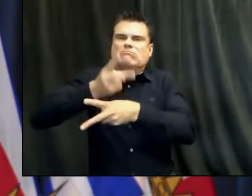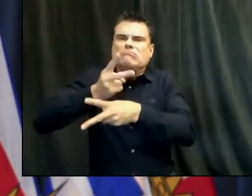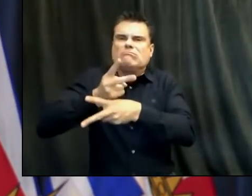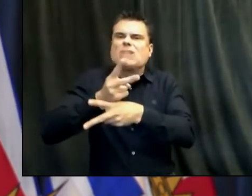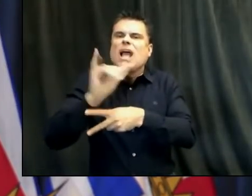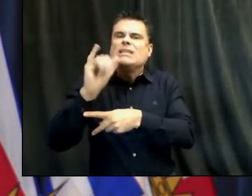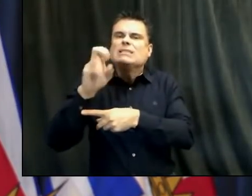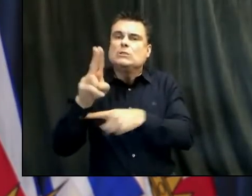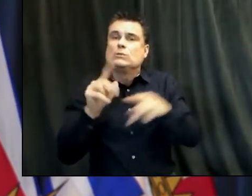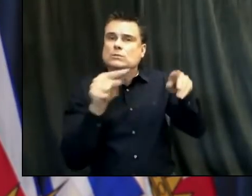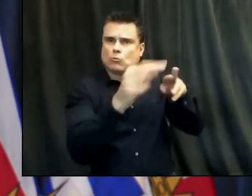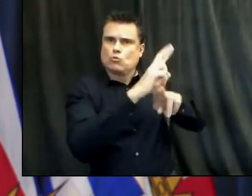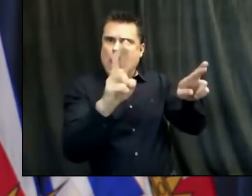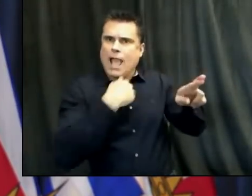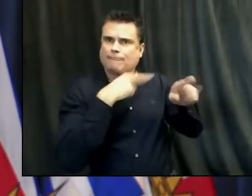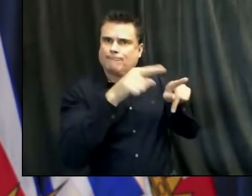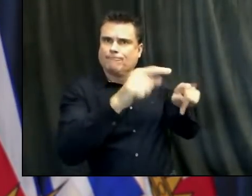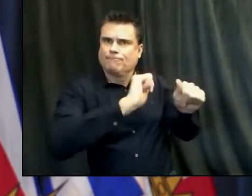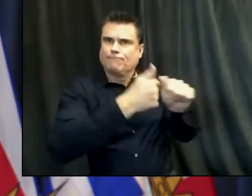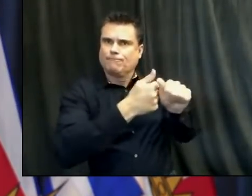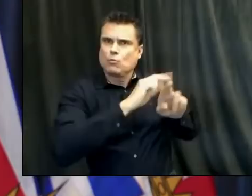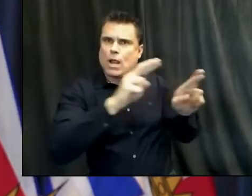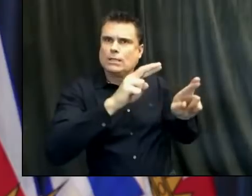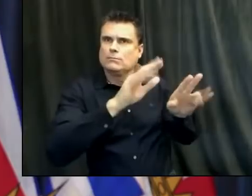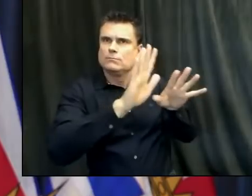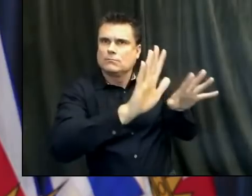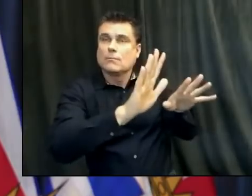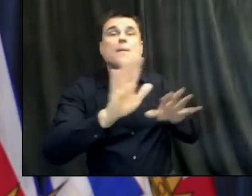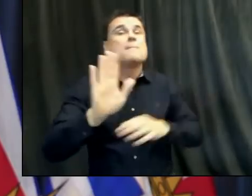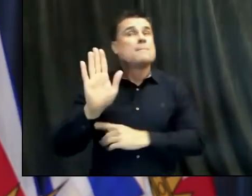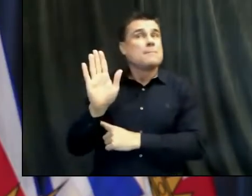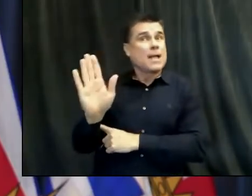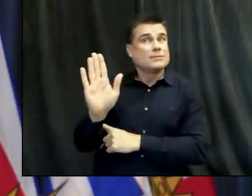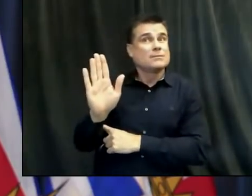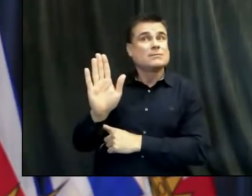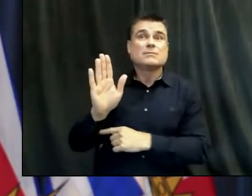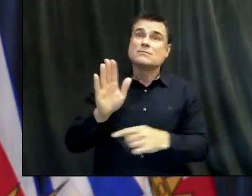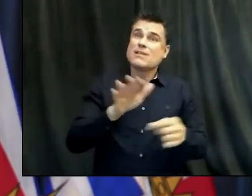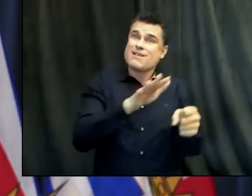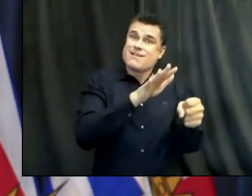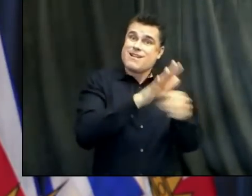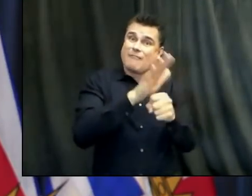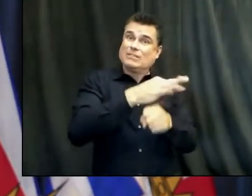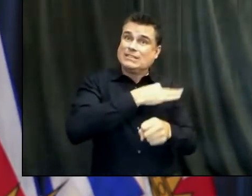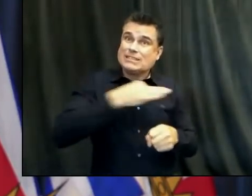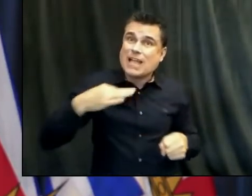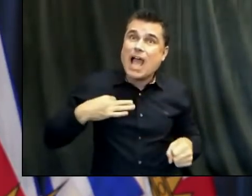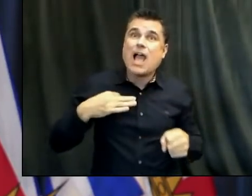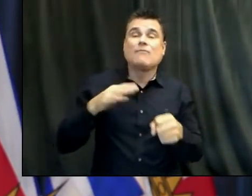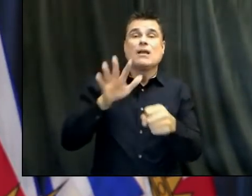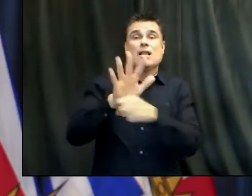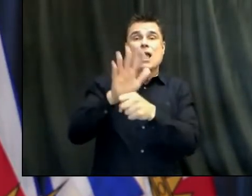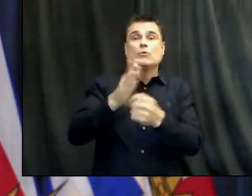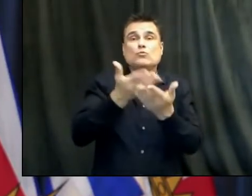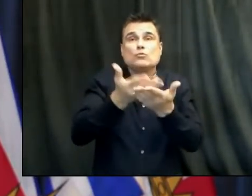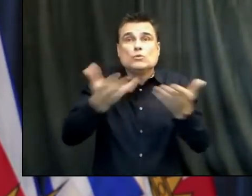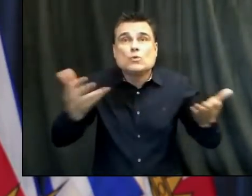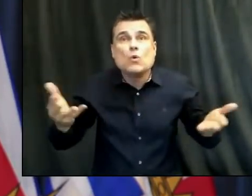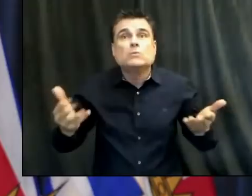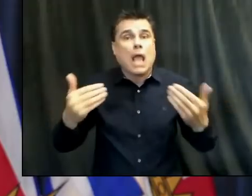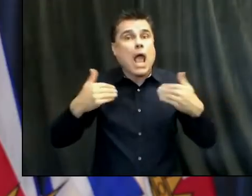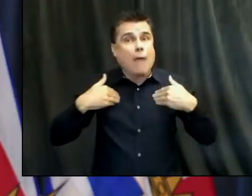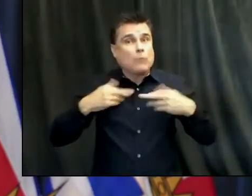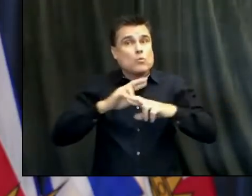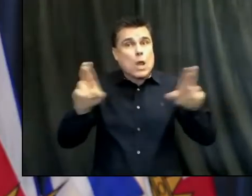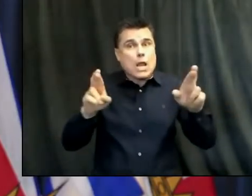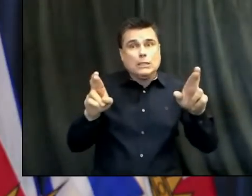knows, the challenge is not just having the bed capacity, but having adequate staff and resources to deal with the situation. We do for the moment, but